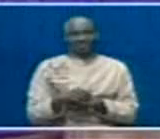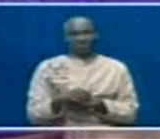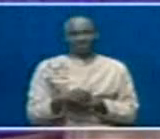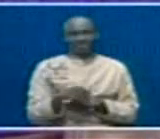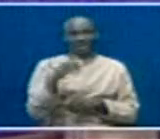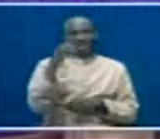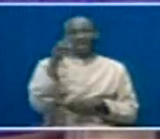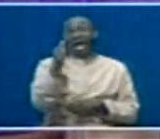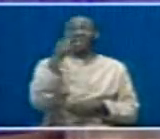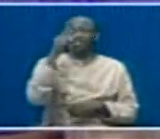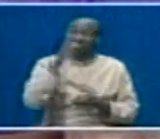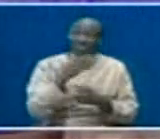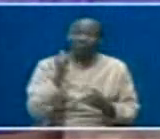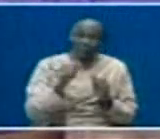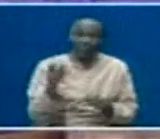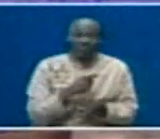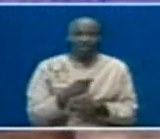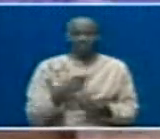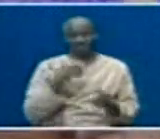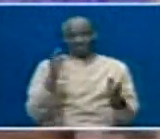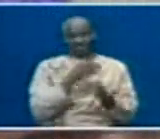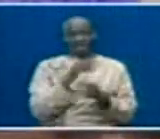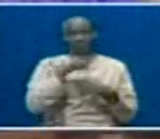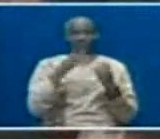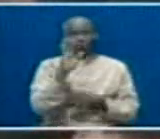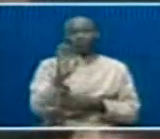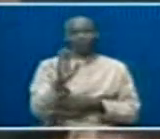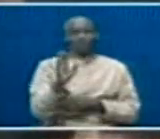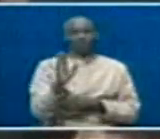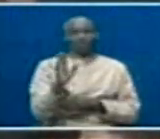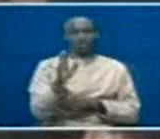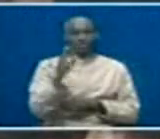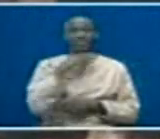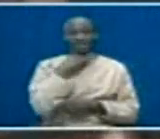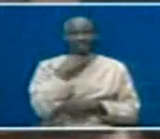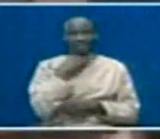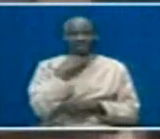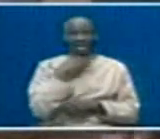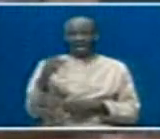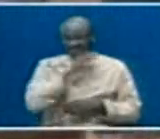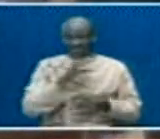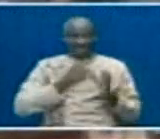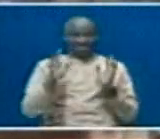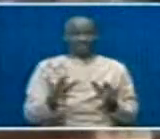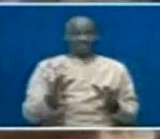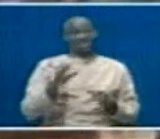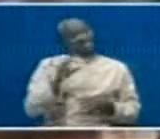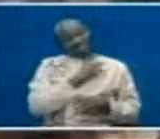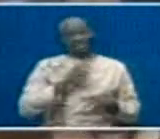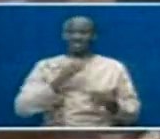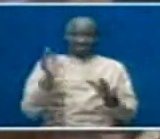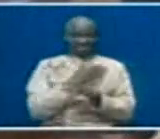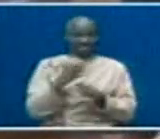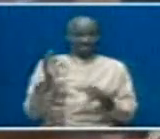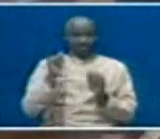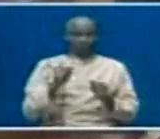No, come on. No, I can't. You know, in Muslim, you don't sing about your dead. We're not Christians, man. You know, Christians can sing all night. So can